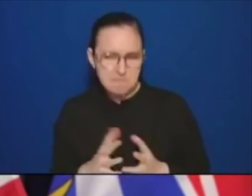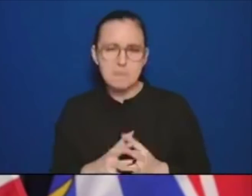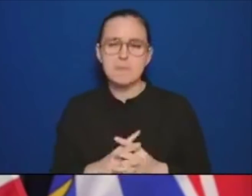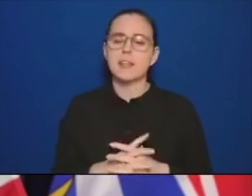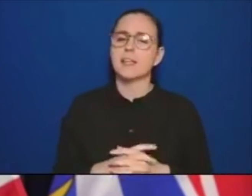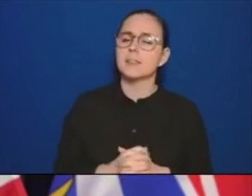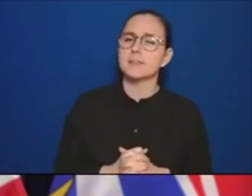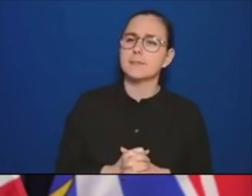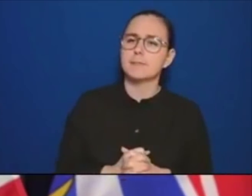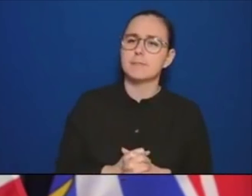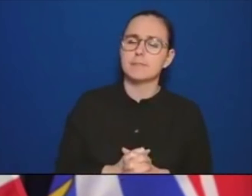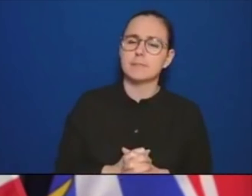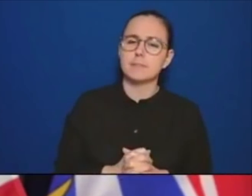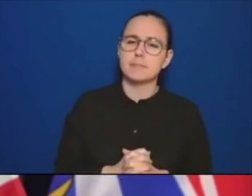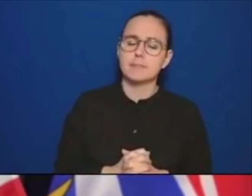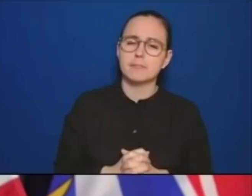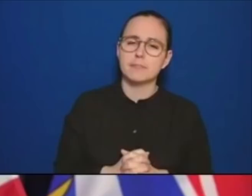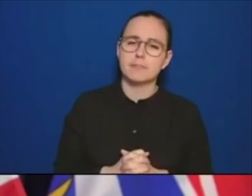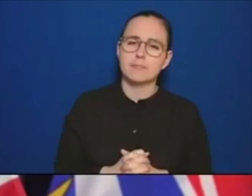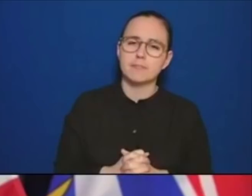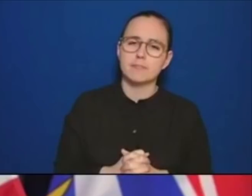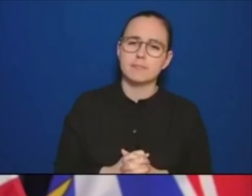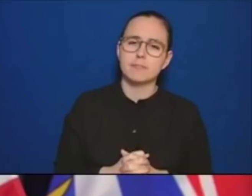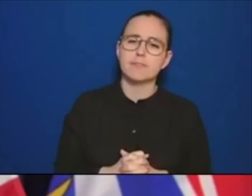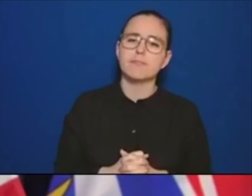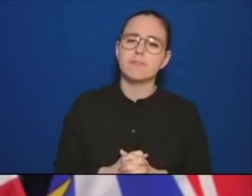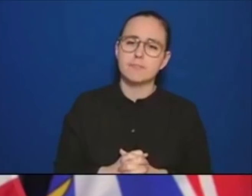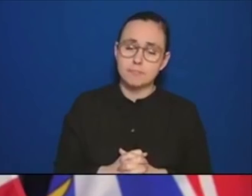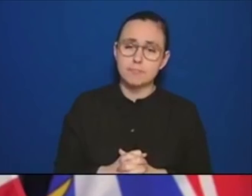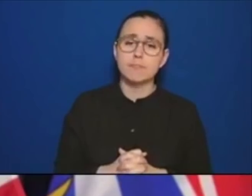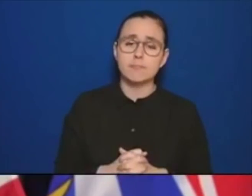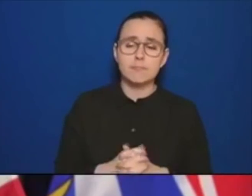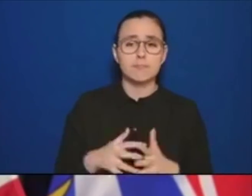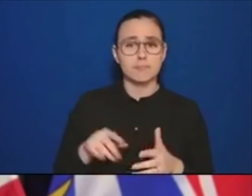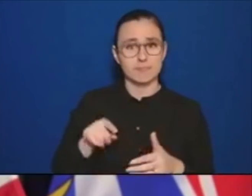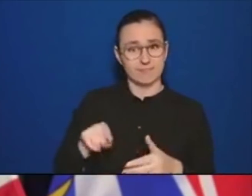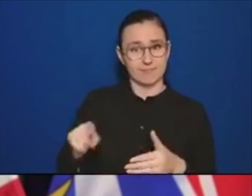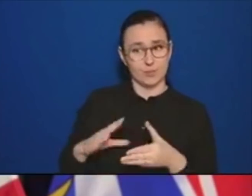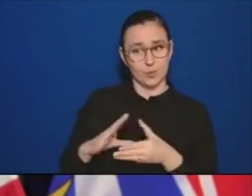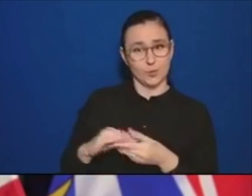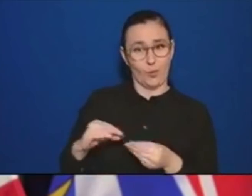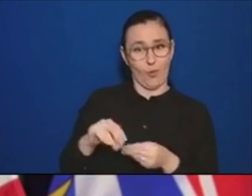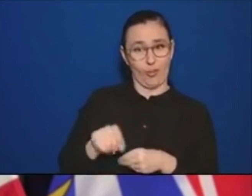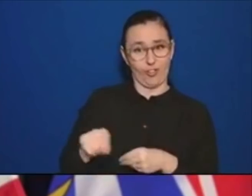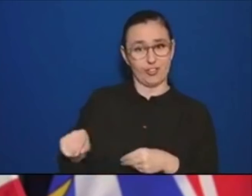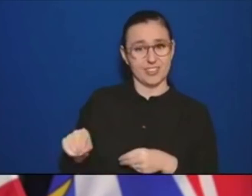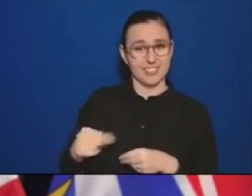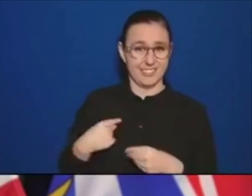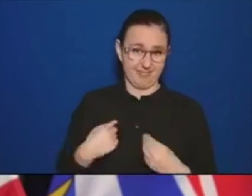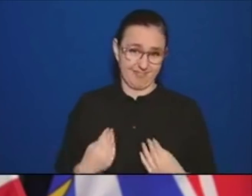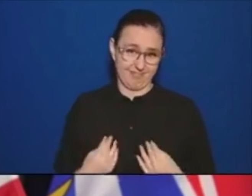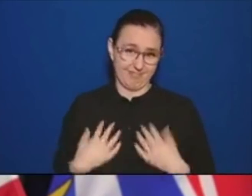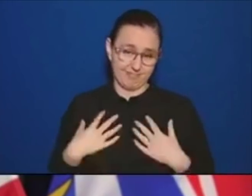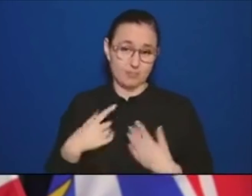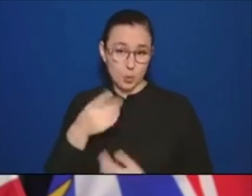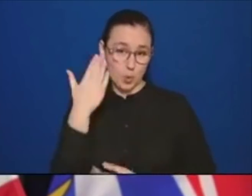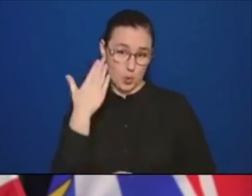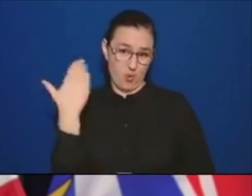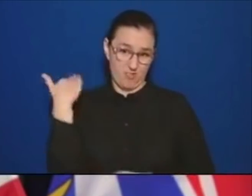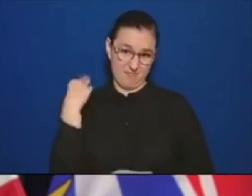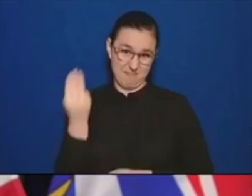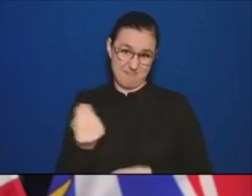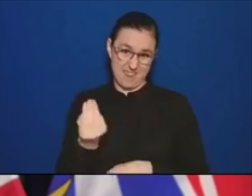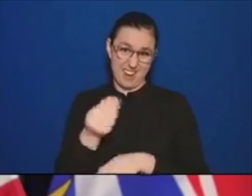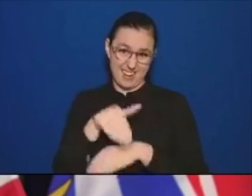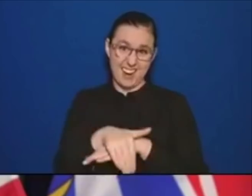reopenings. And they are inspirational ones. As everyone knows, last Monday evening, when the storms had